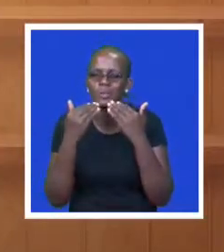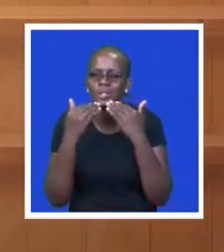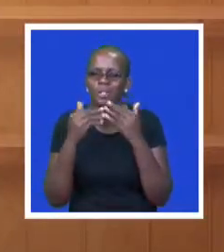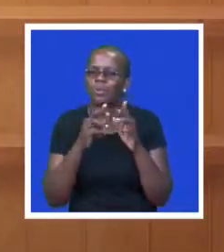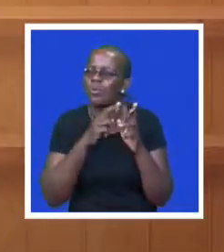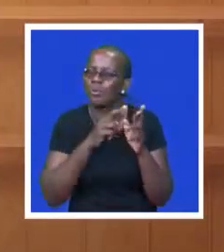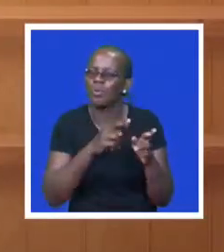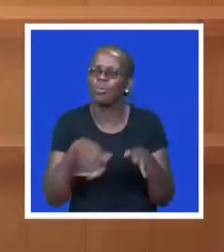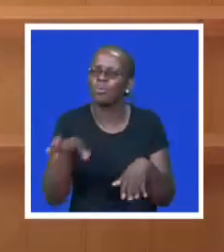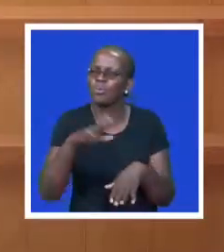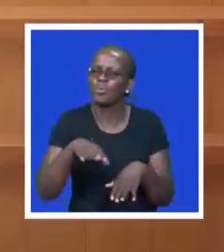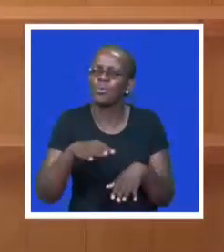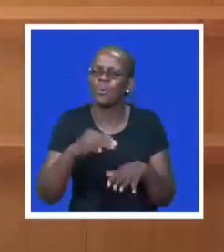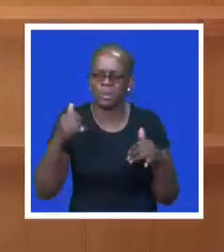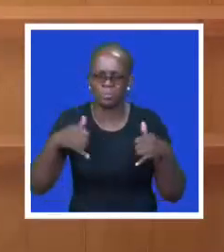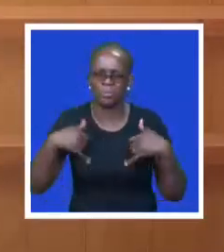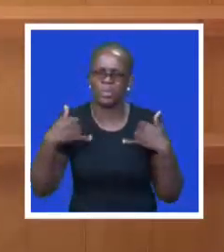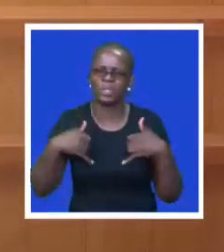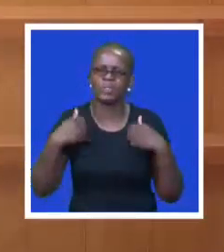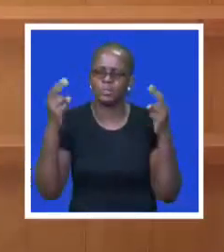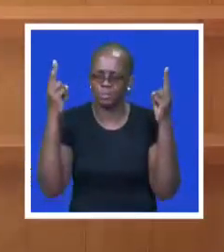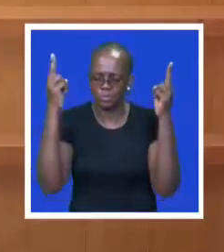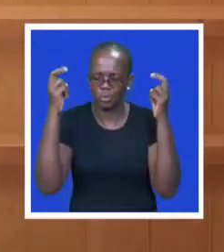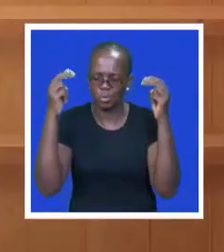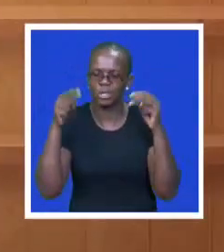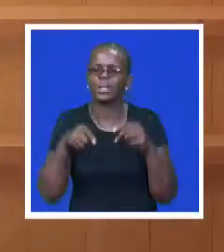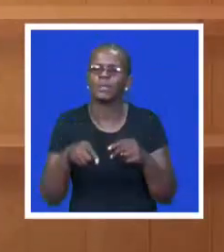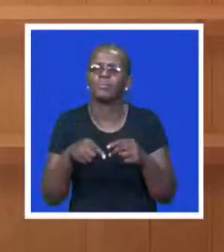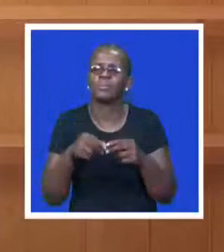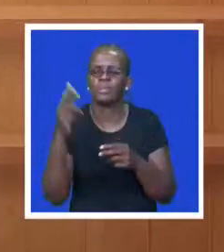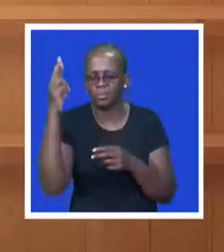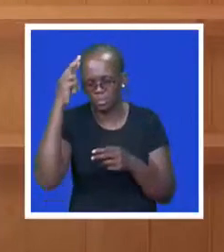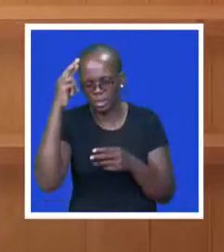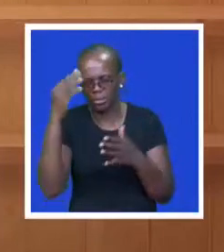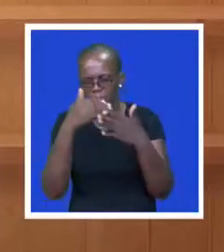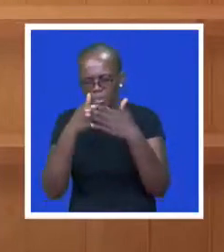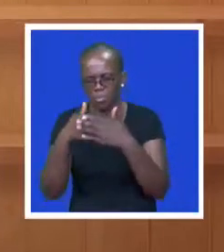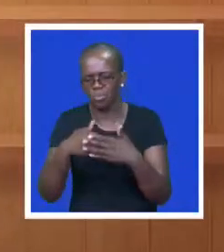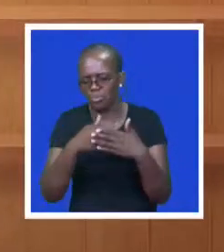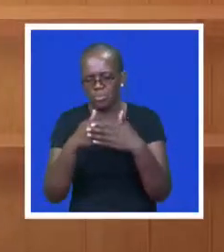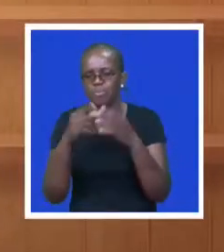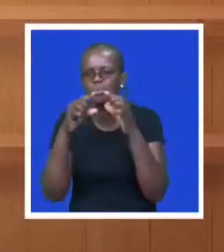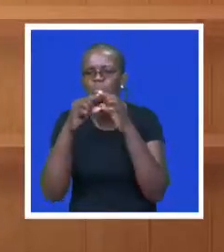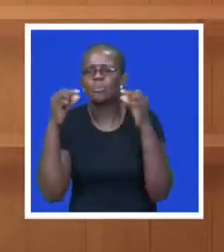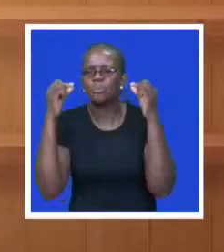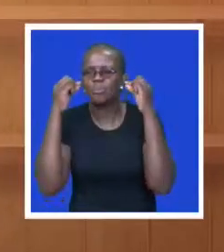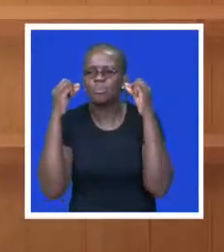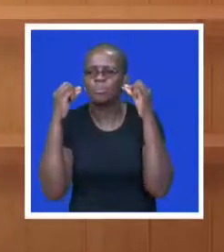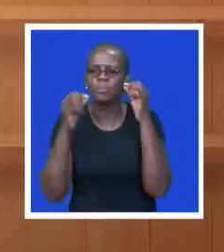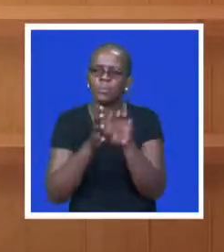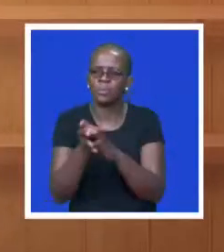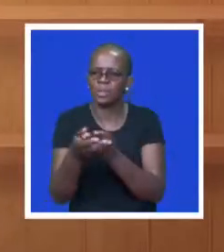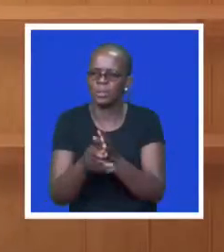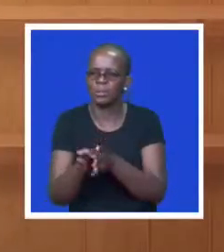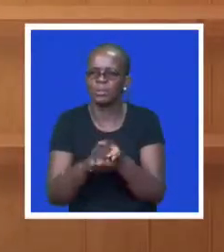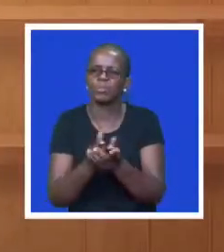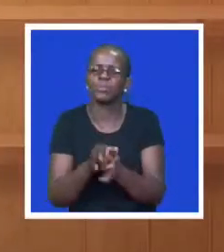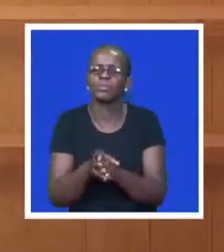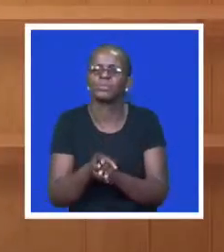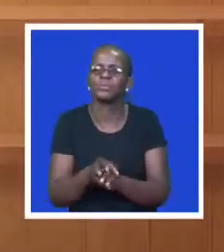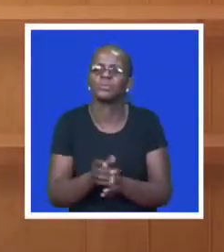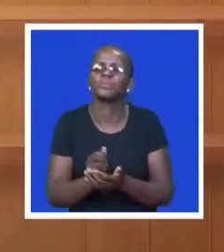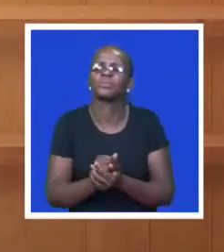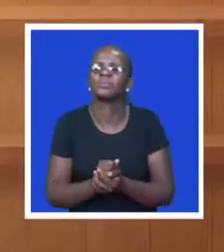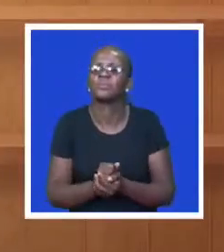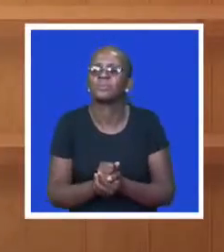you enjoyed today's lesson. Remember to keep safe at home. Always put on your mask and wash your hands as much as possible. We miss